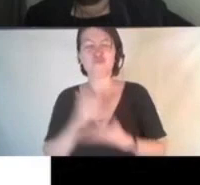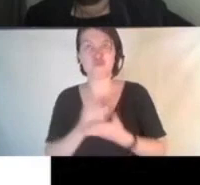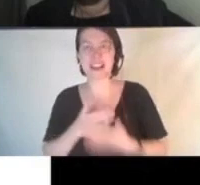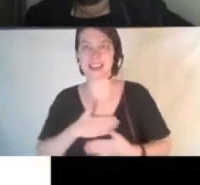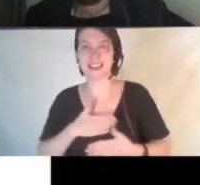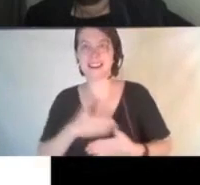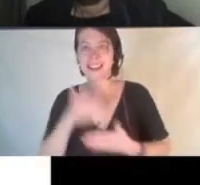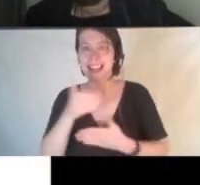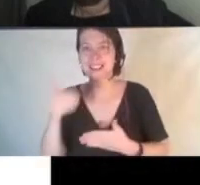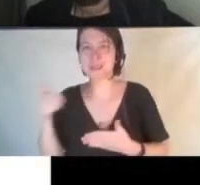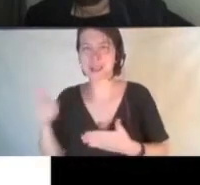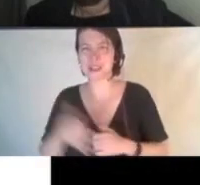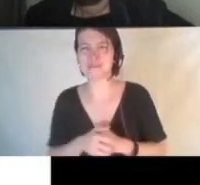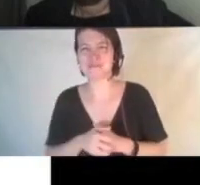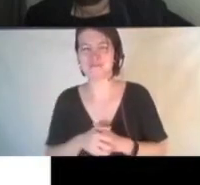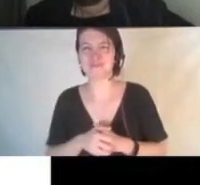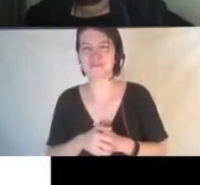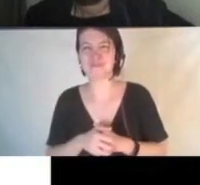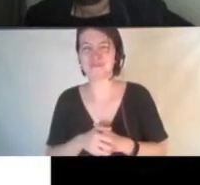and it was nice that he,